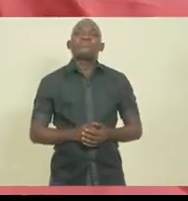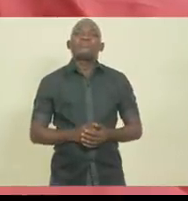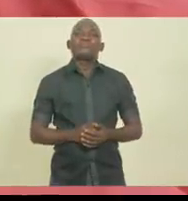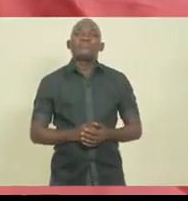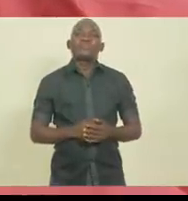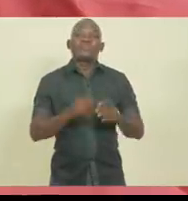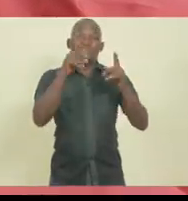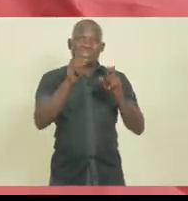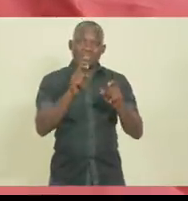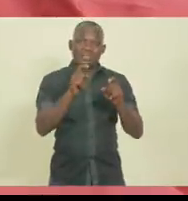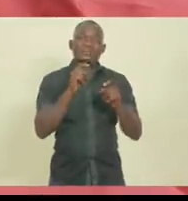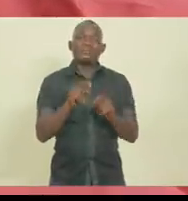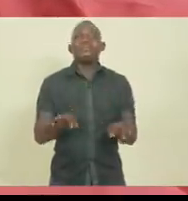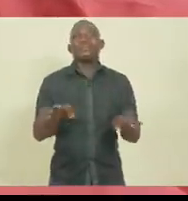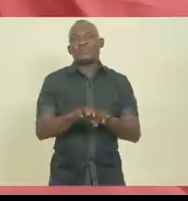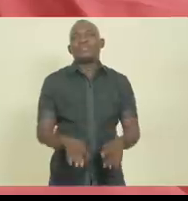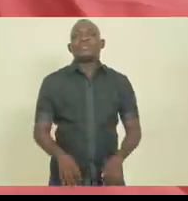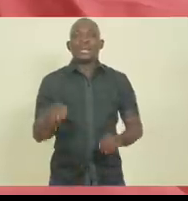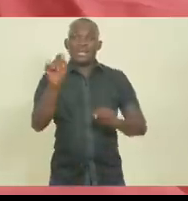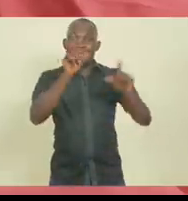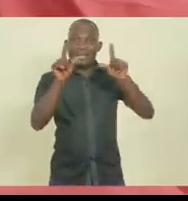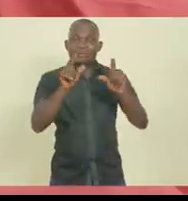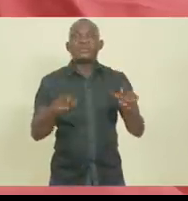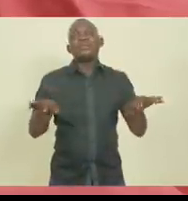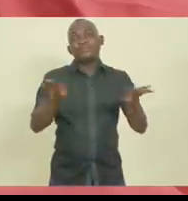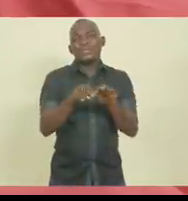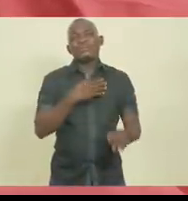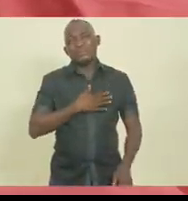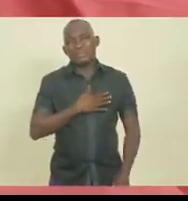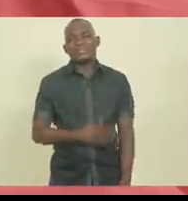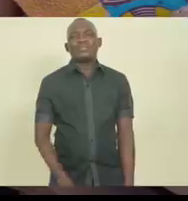The test is important. Eh?